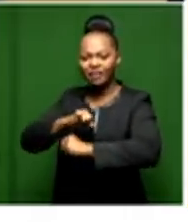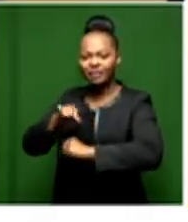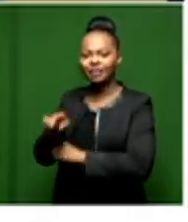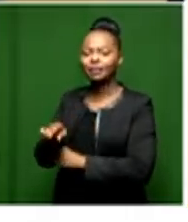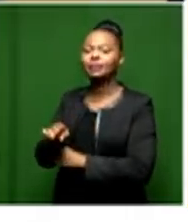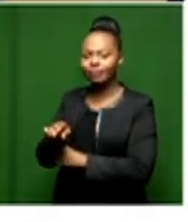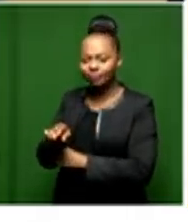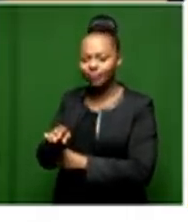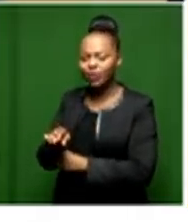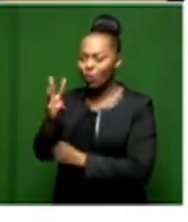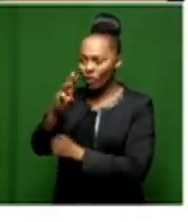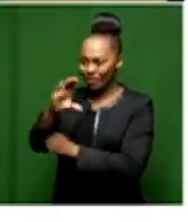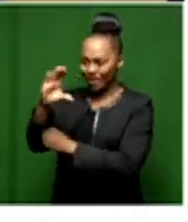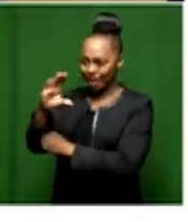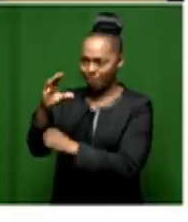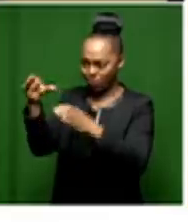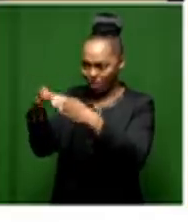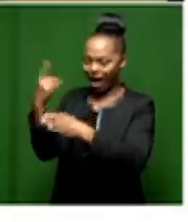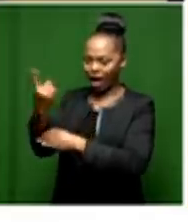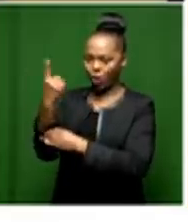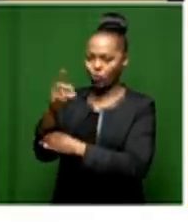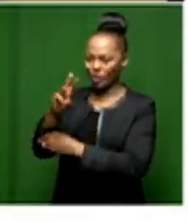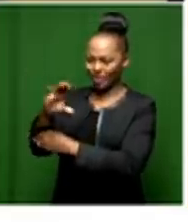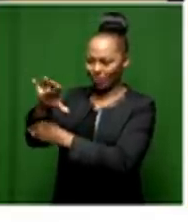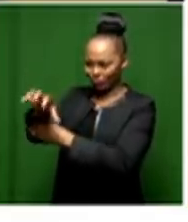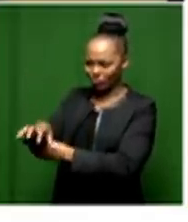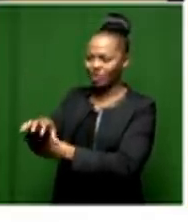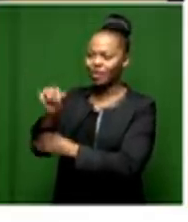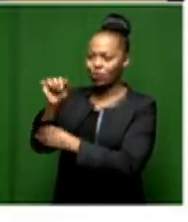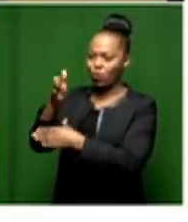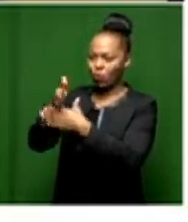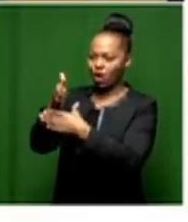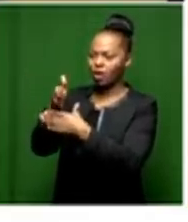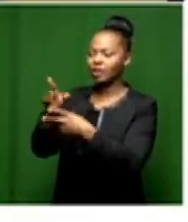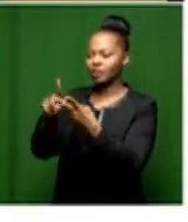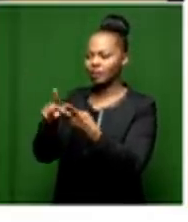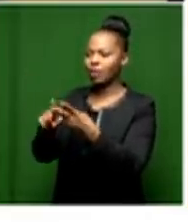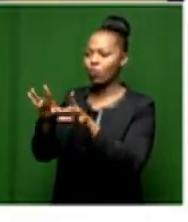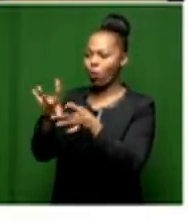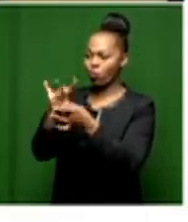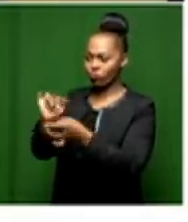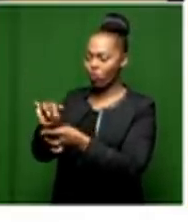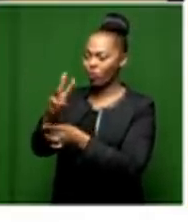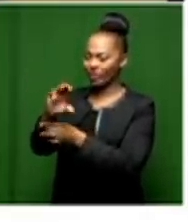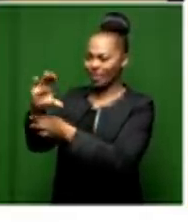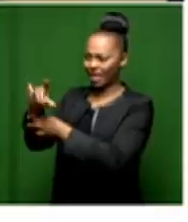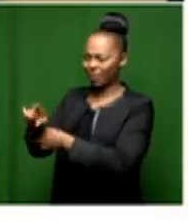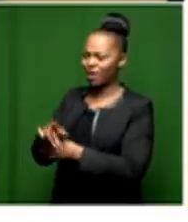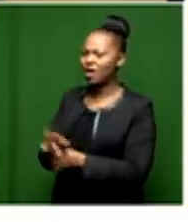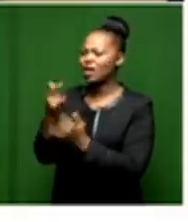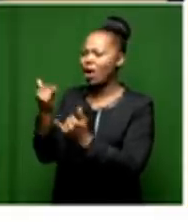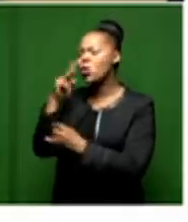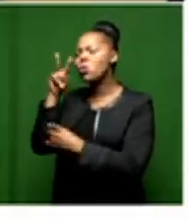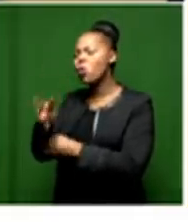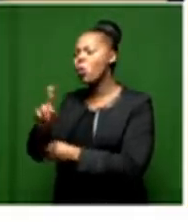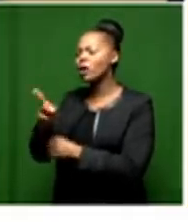I'm just talking to Western Cape now, not the rest of the country, because I know that's where you're based, and you've also worked, or you do work at Curtis Care. Talk to us about what you are